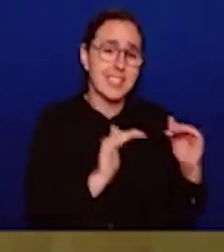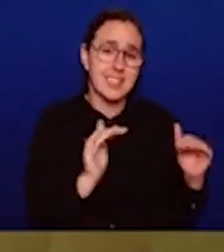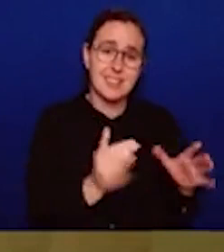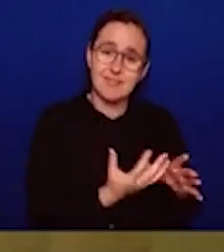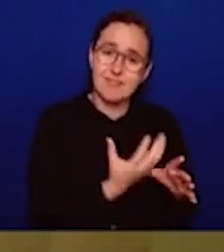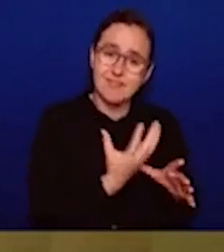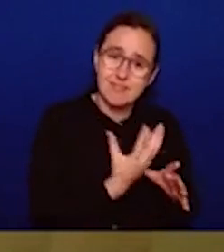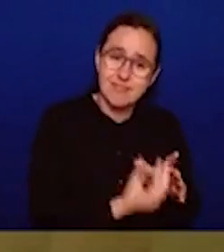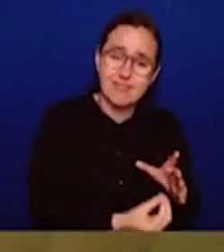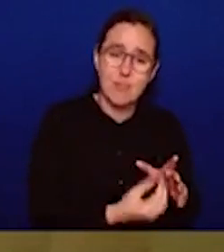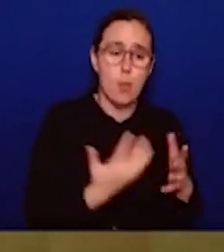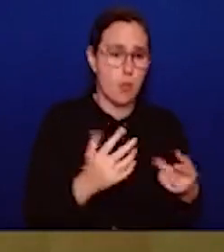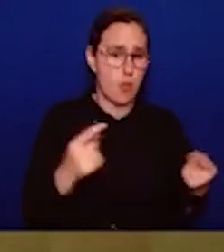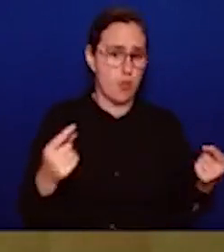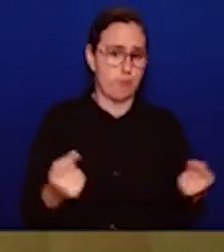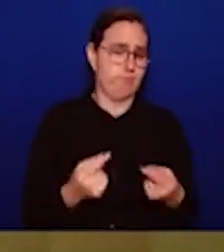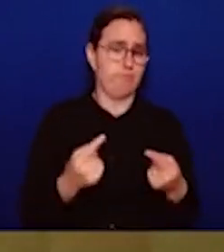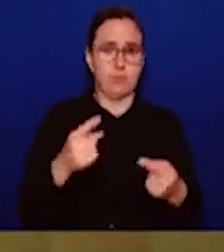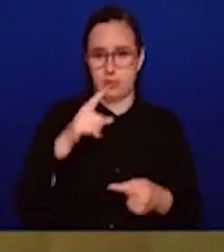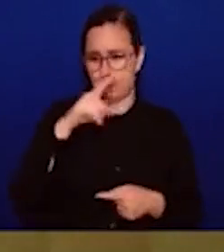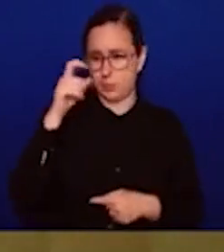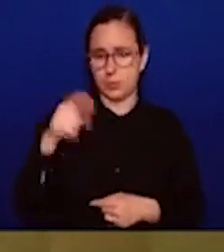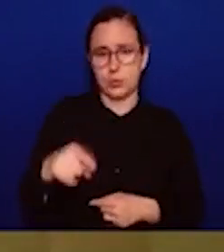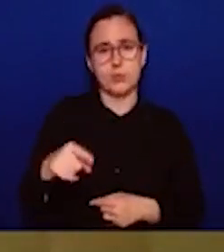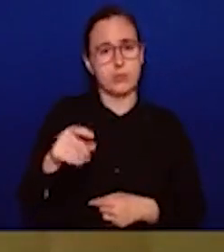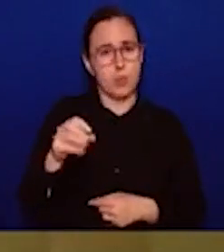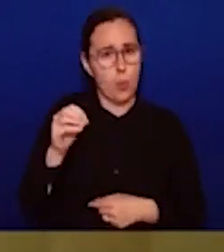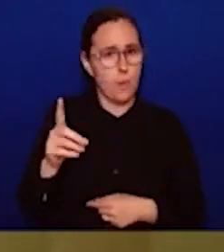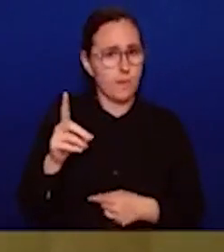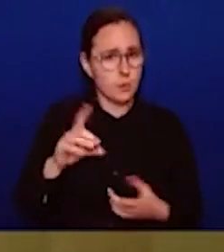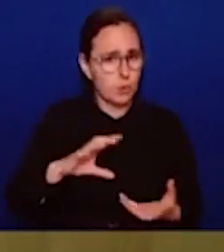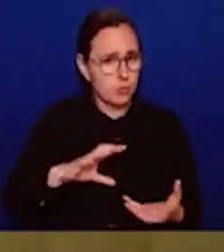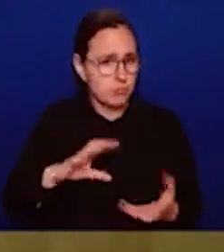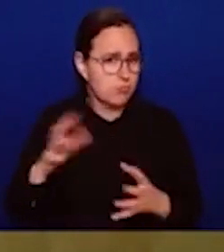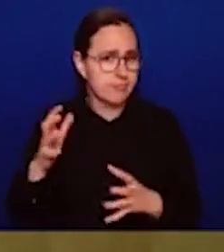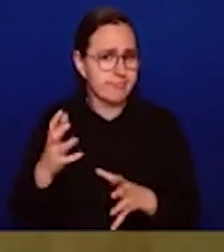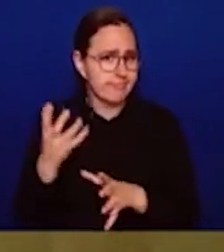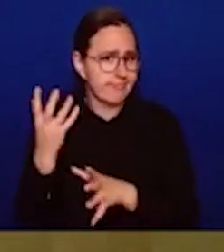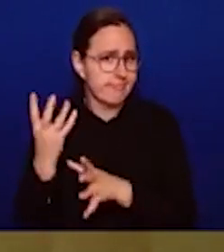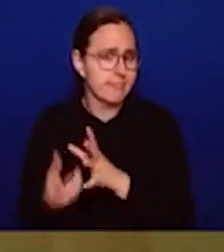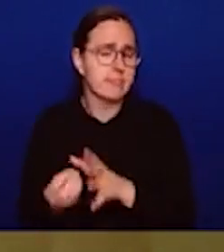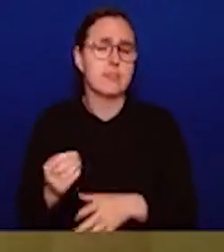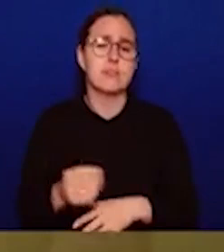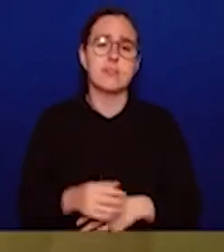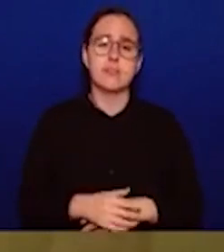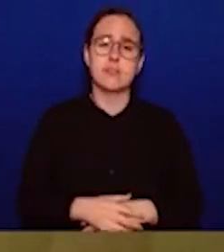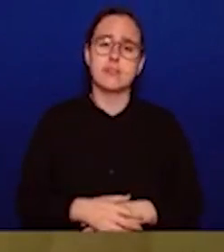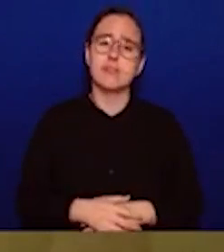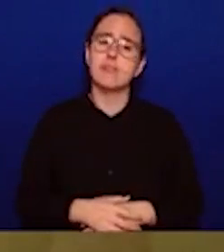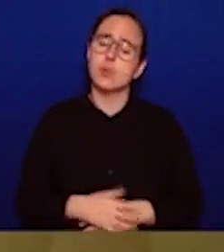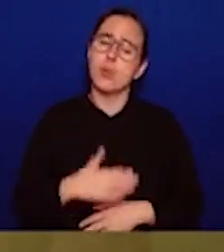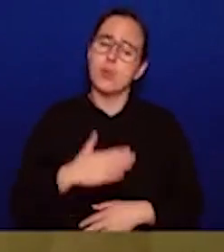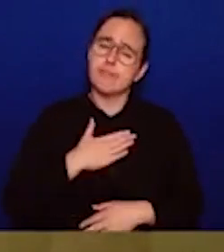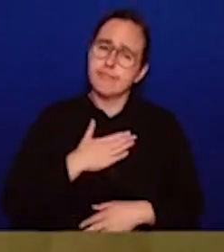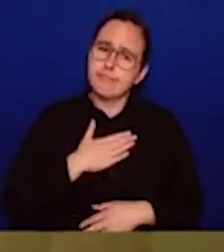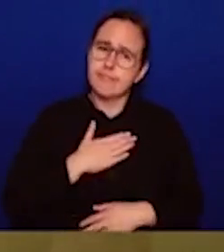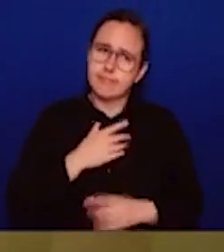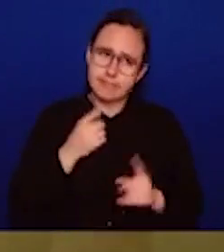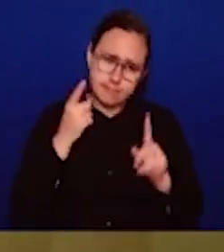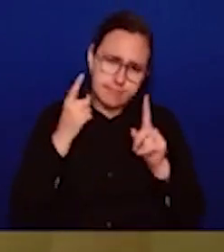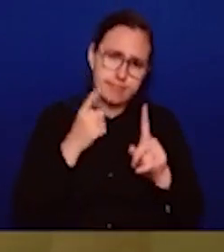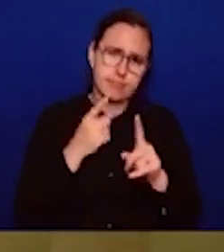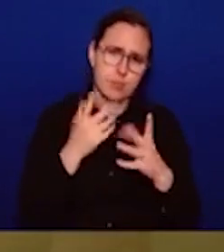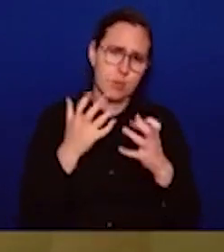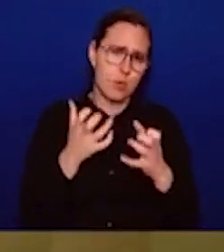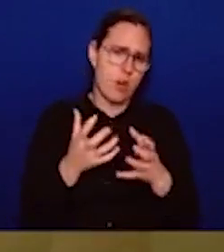to address the toxic drug supply and to support people struggling with addiction and address this issue in our province.